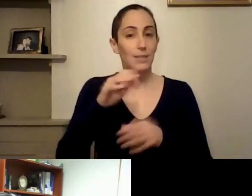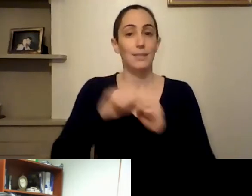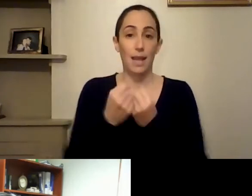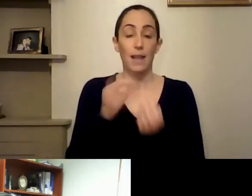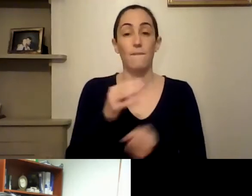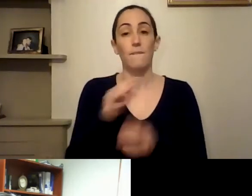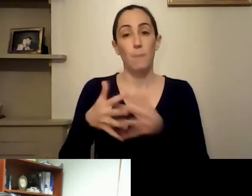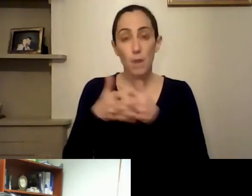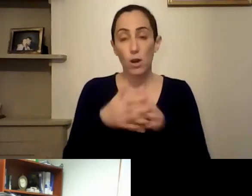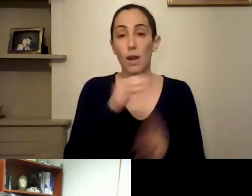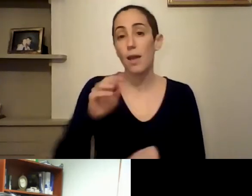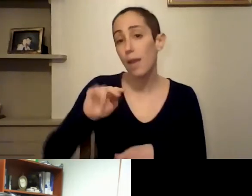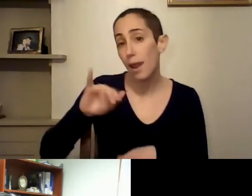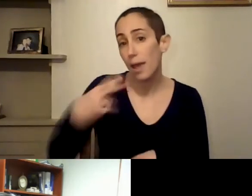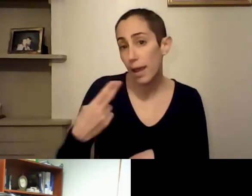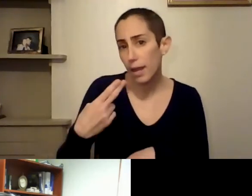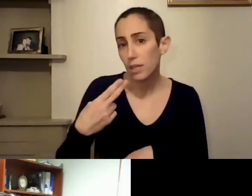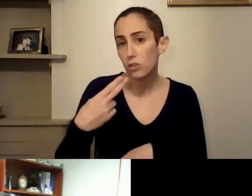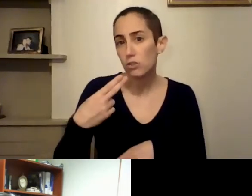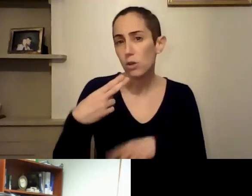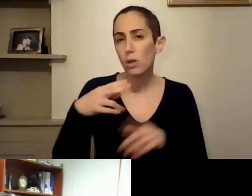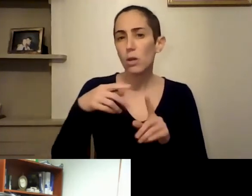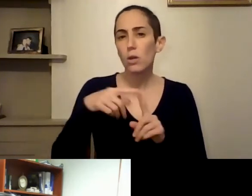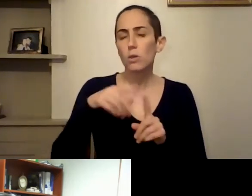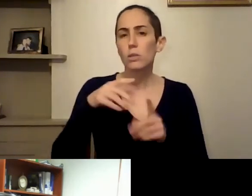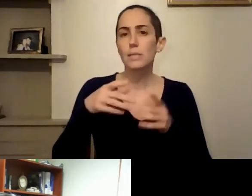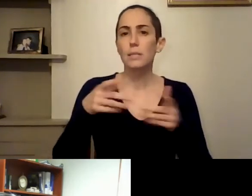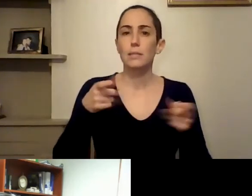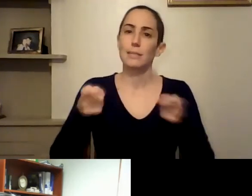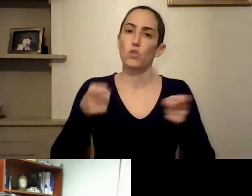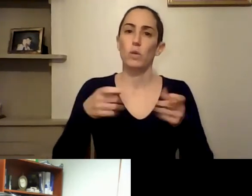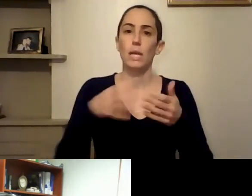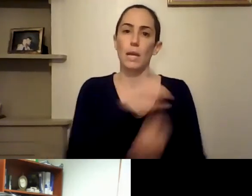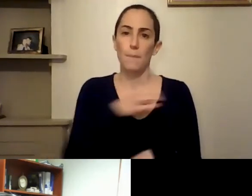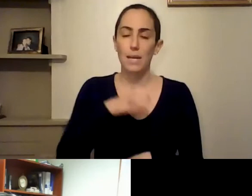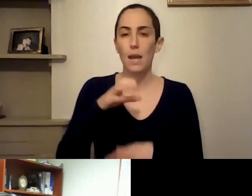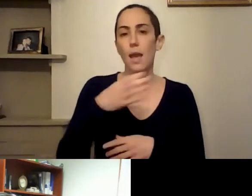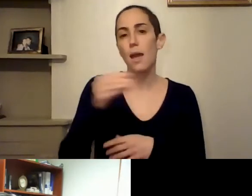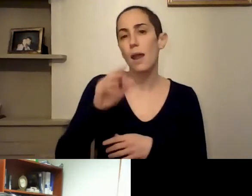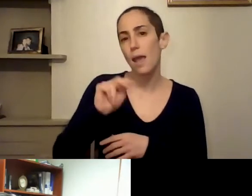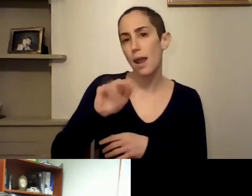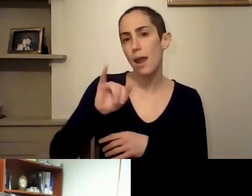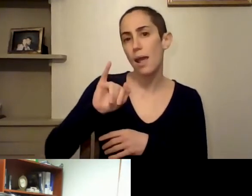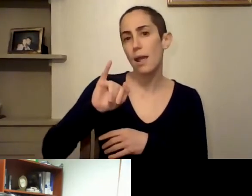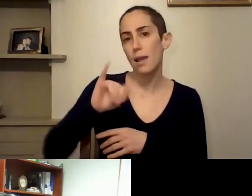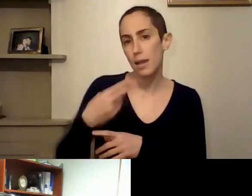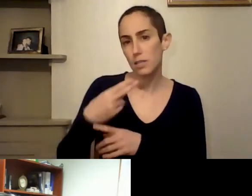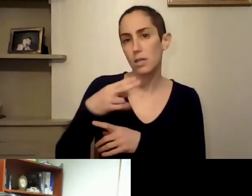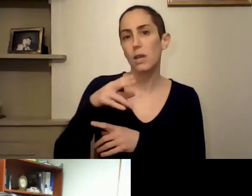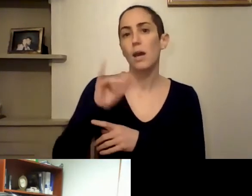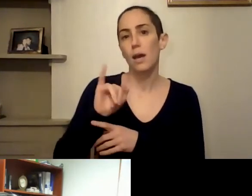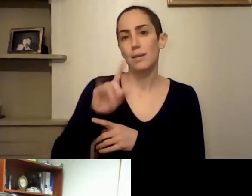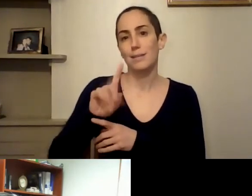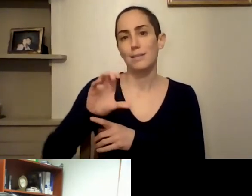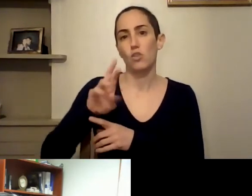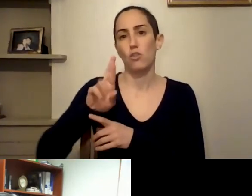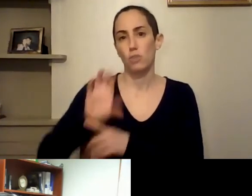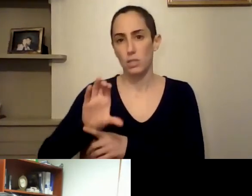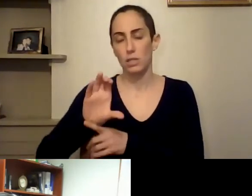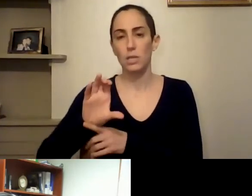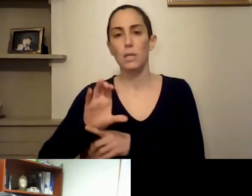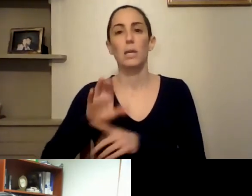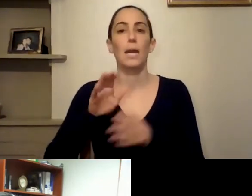Human Cohort Steering Committee and NIH IDCRC Emerging Infectious Expert Working